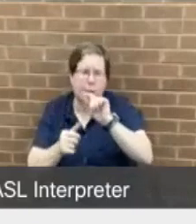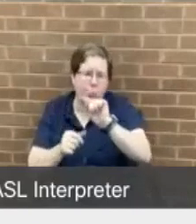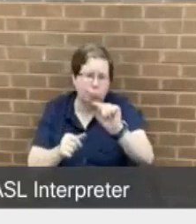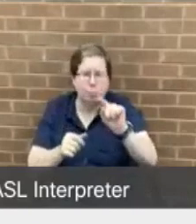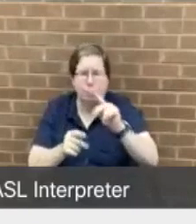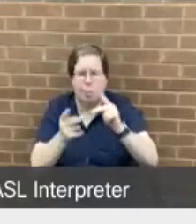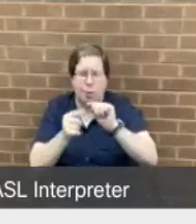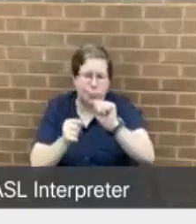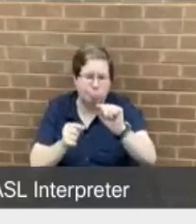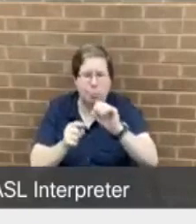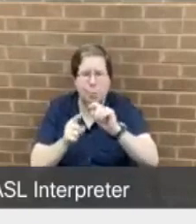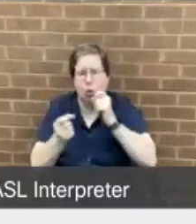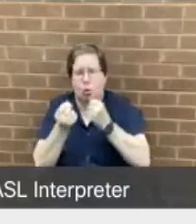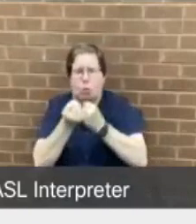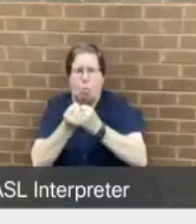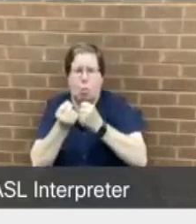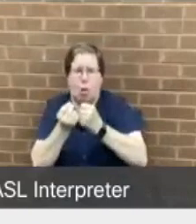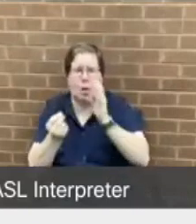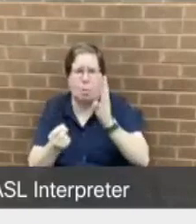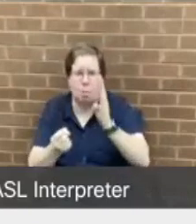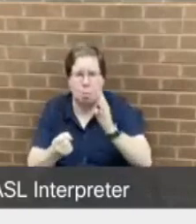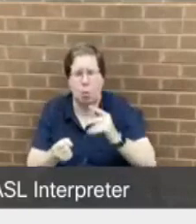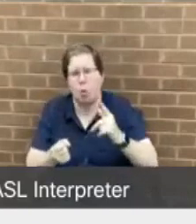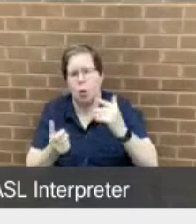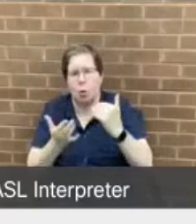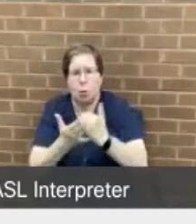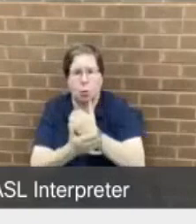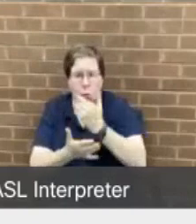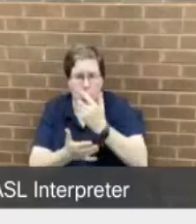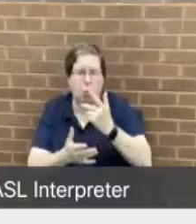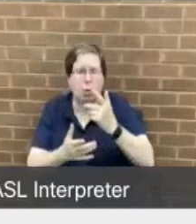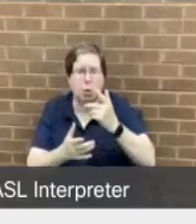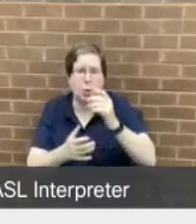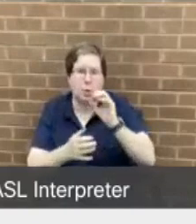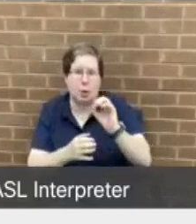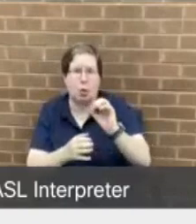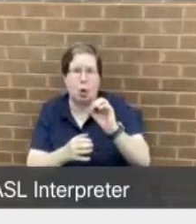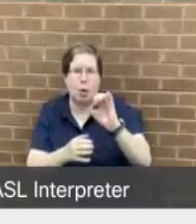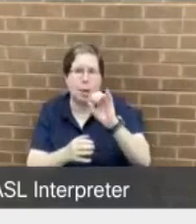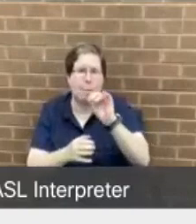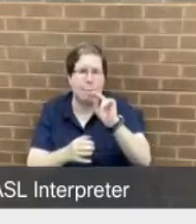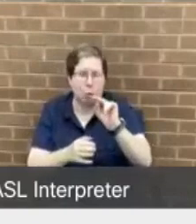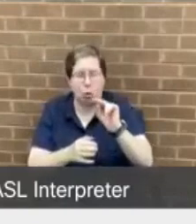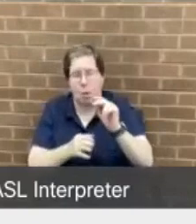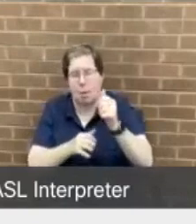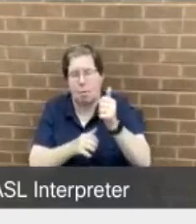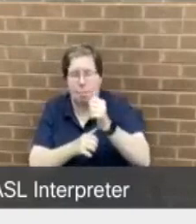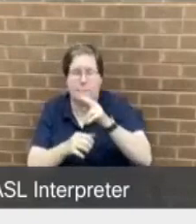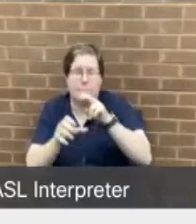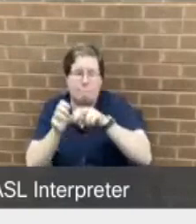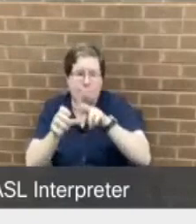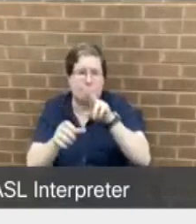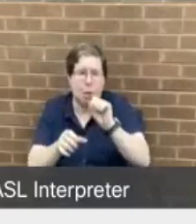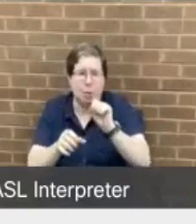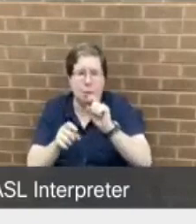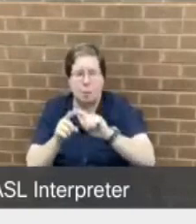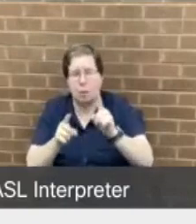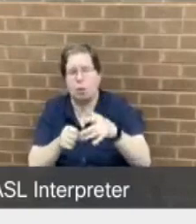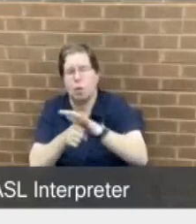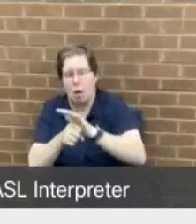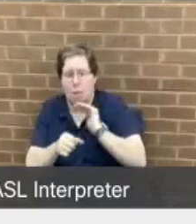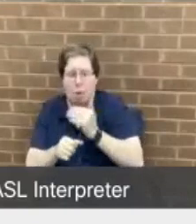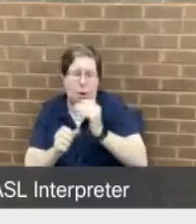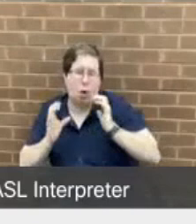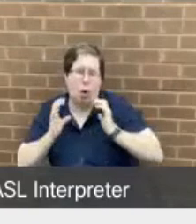material containment sites at the Port of Baltimore, new zero emission buses for MTA, and permanent branch coverings over at the MVA to cover